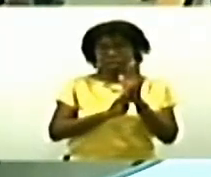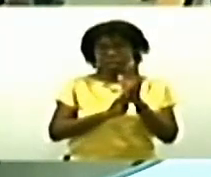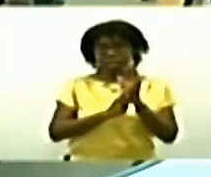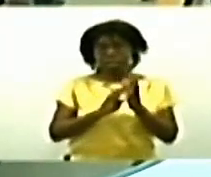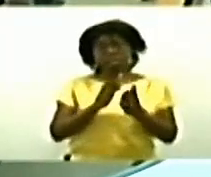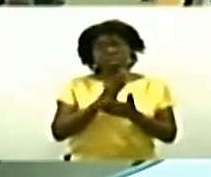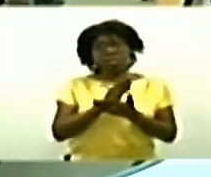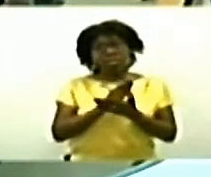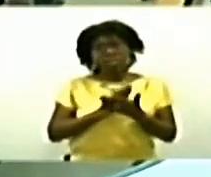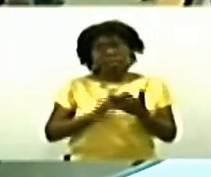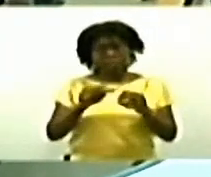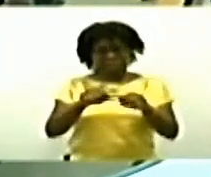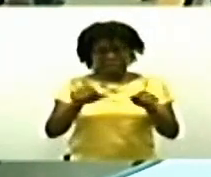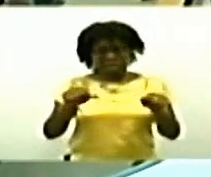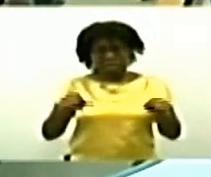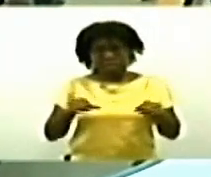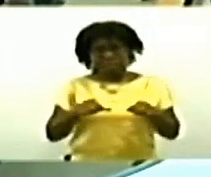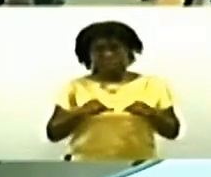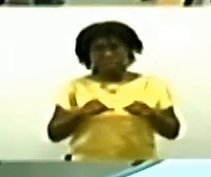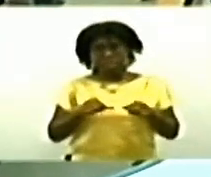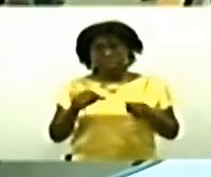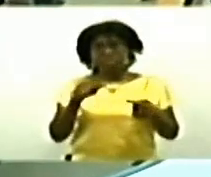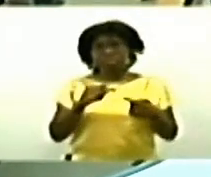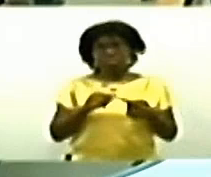some key areas stood out to me.